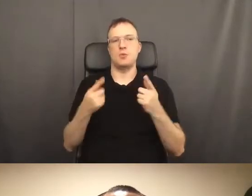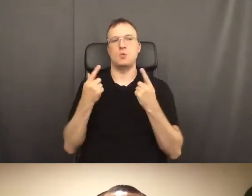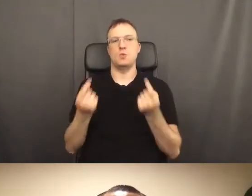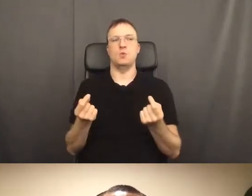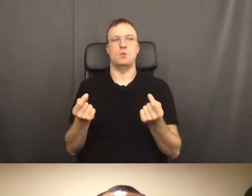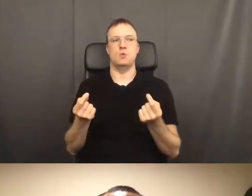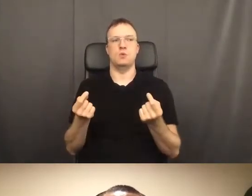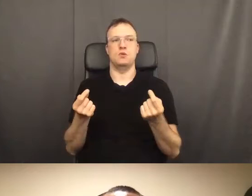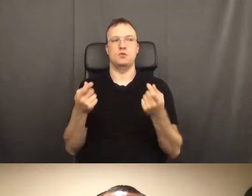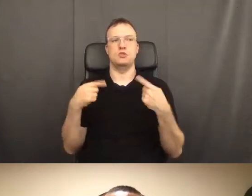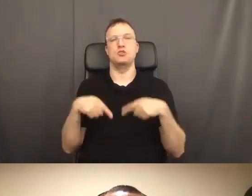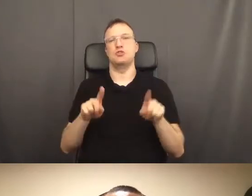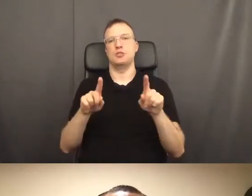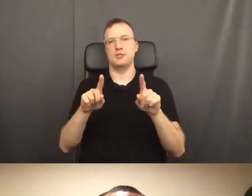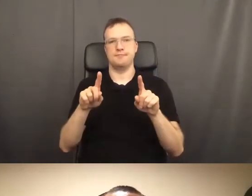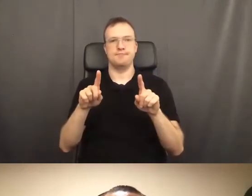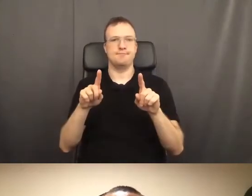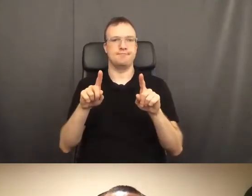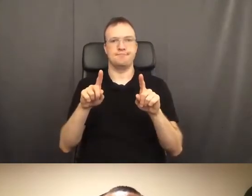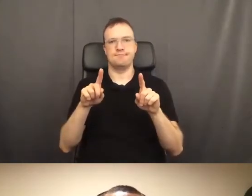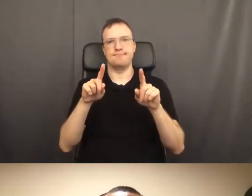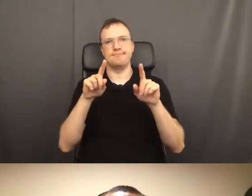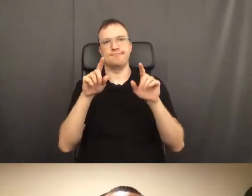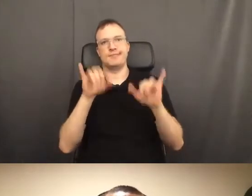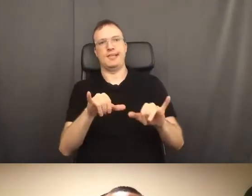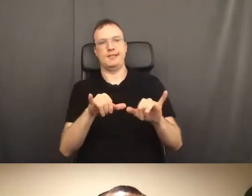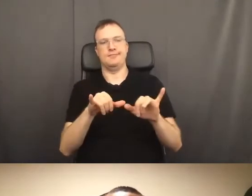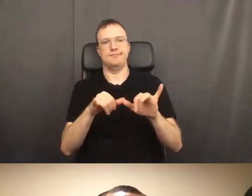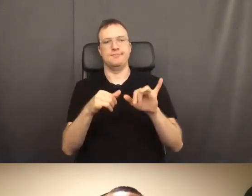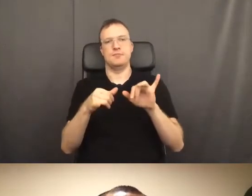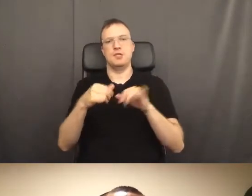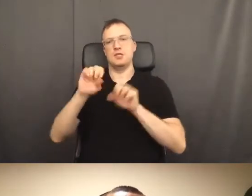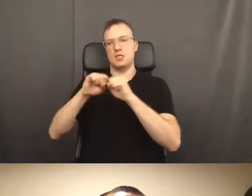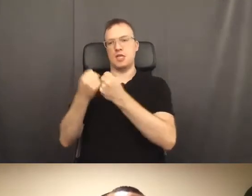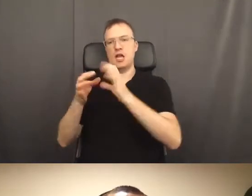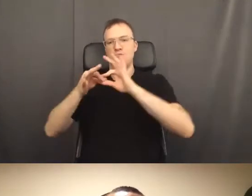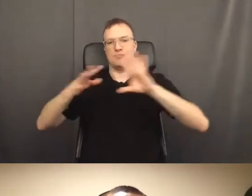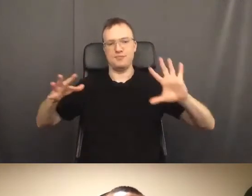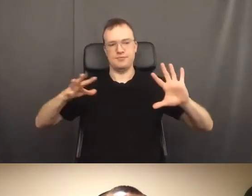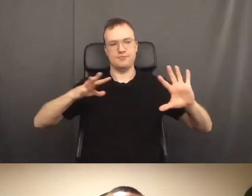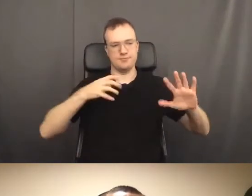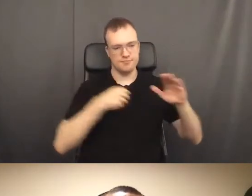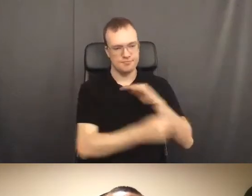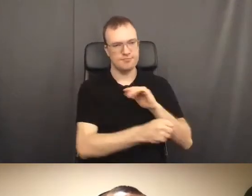in the course of being confined and separated from society, and